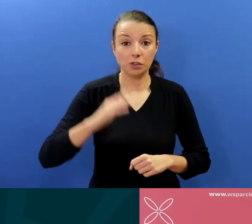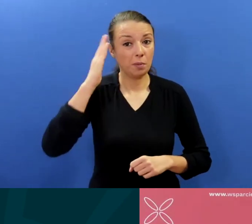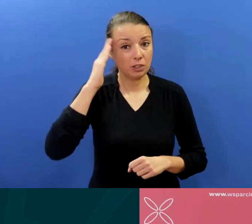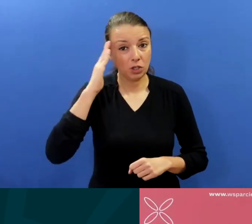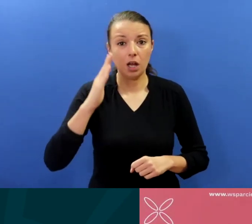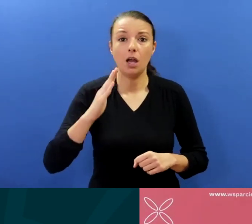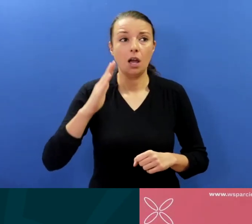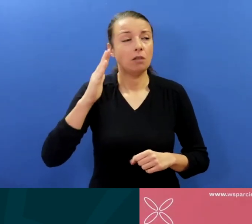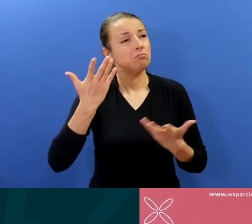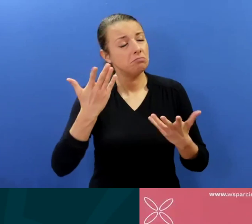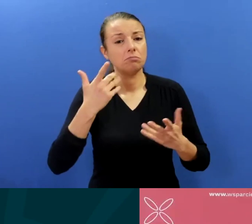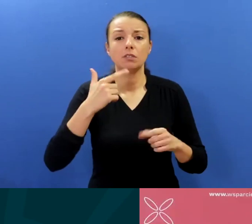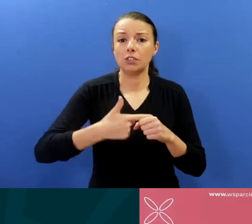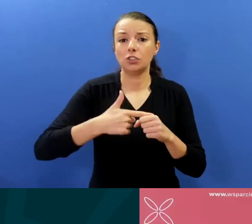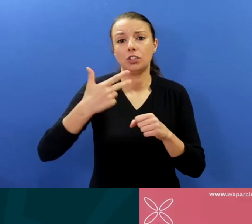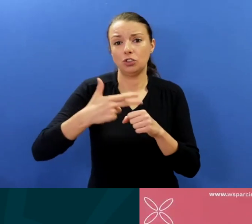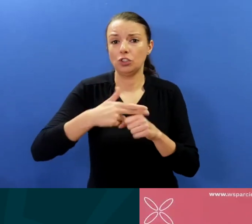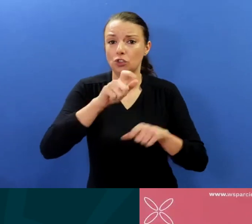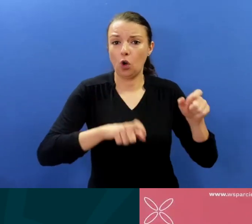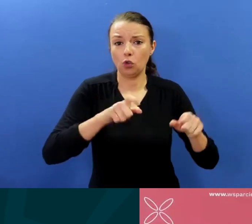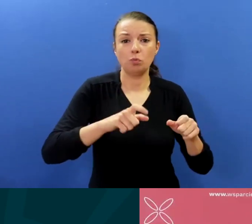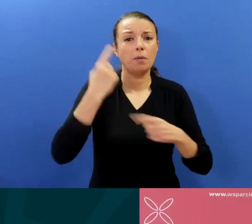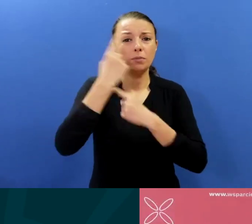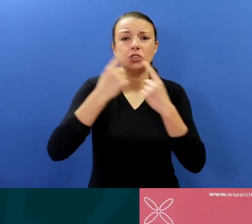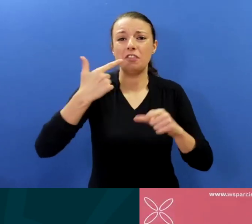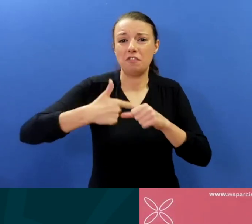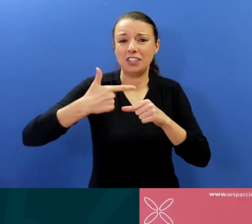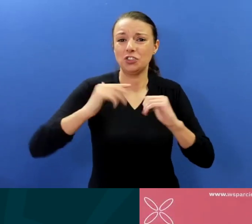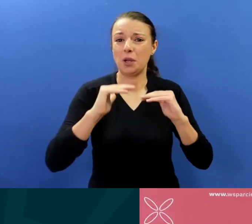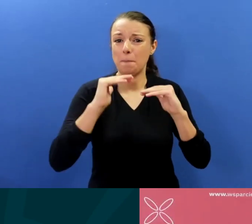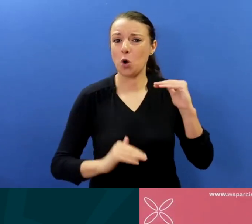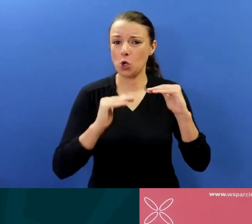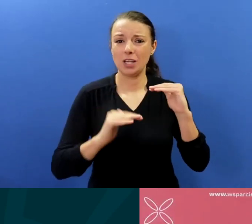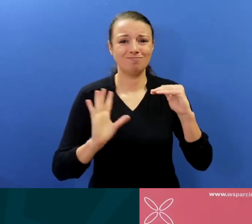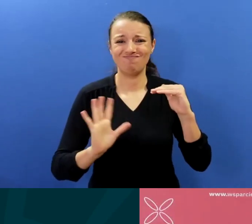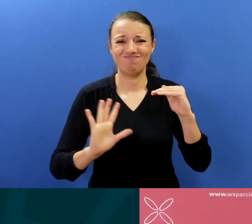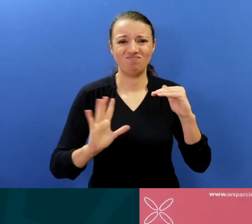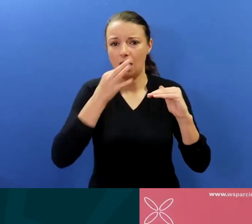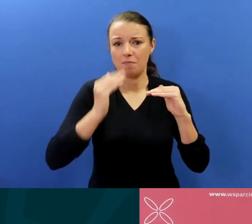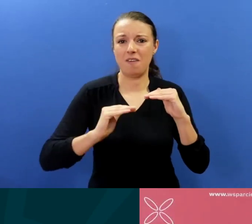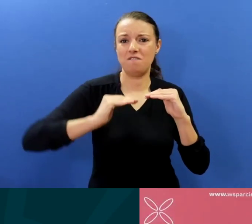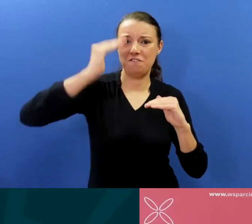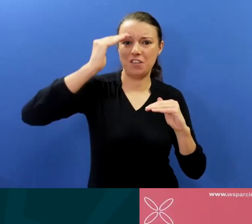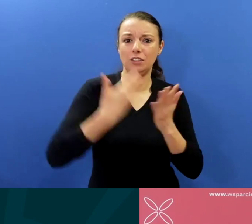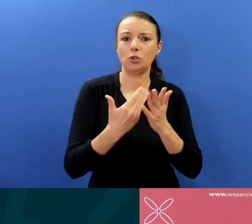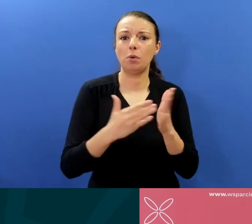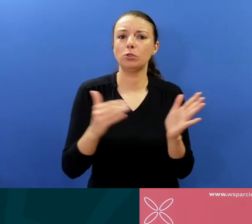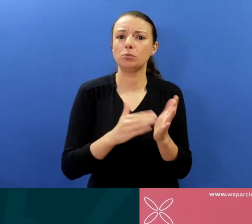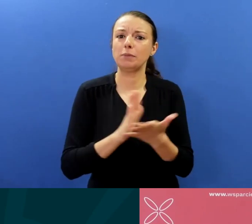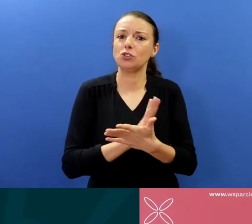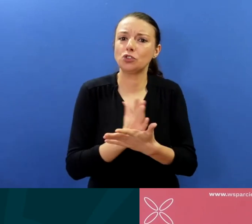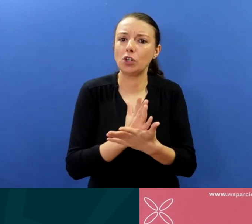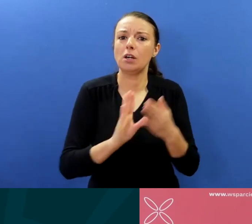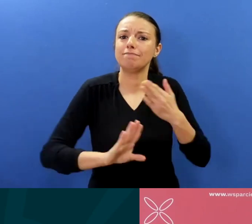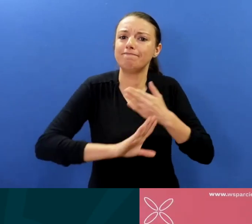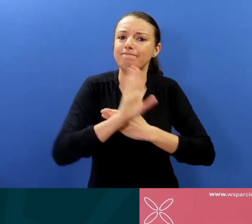not have less than 20 because you need to have a representation of the population. Young people, elderly people, well-educated, less